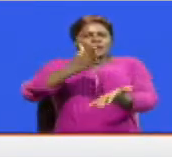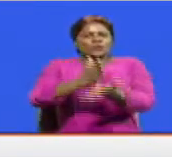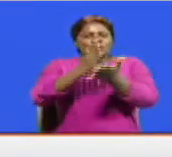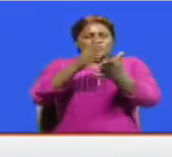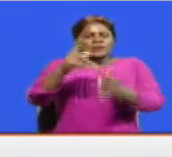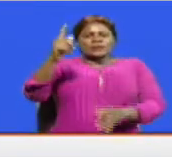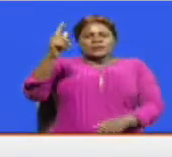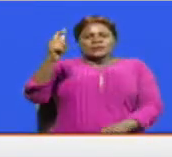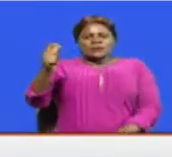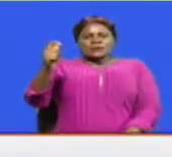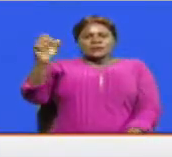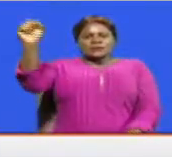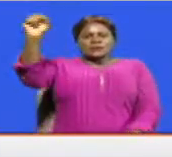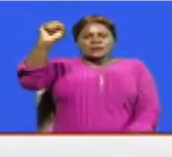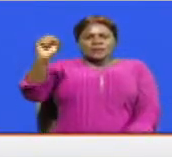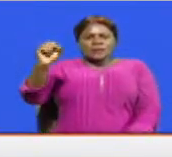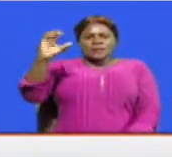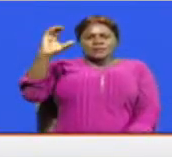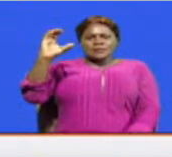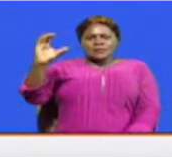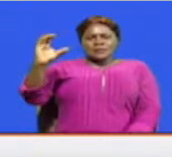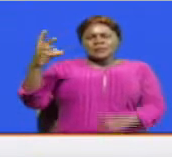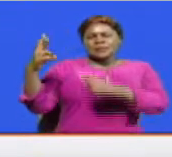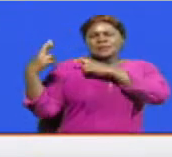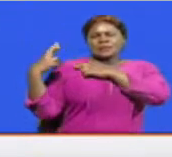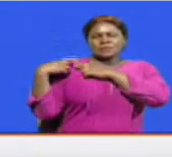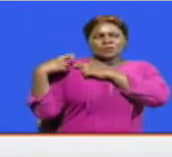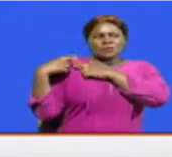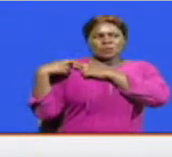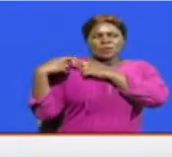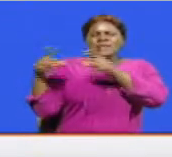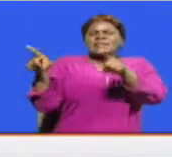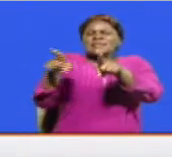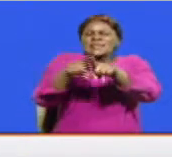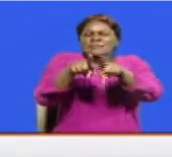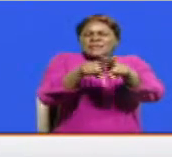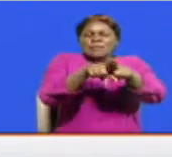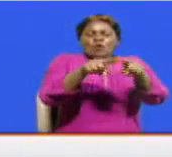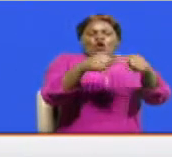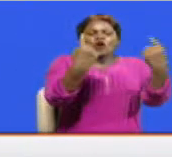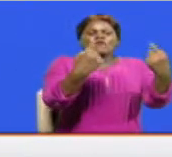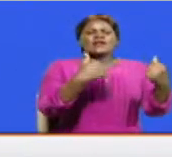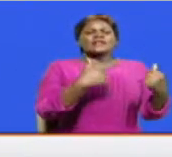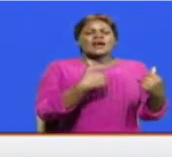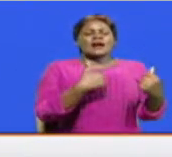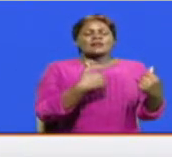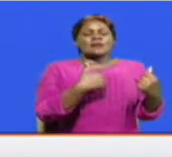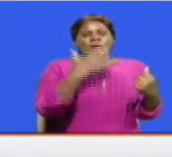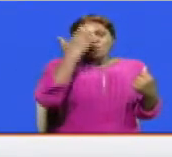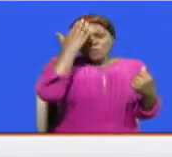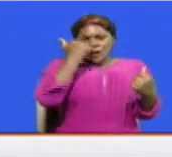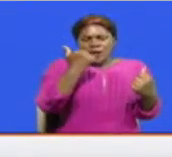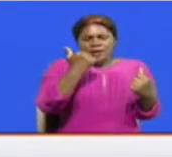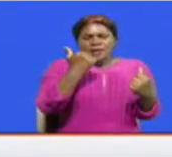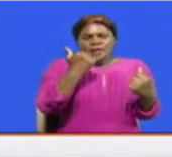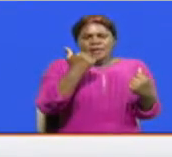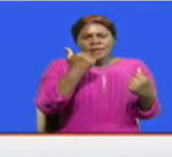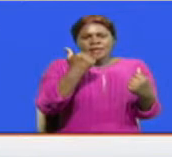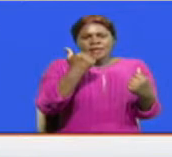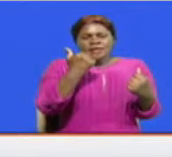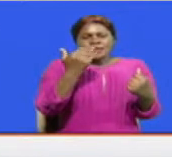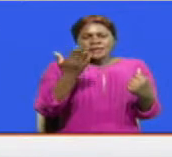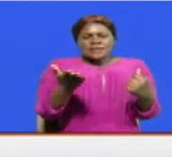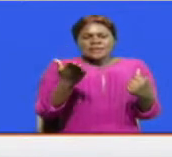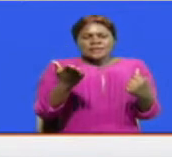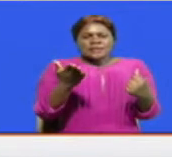of TSC in private schools also we see as a conflict, because essentially TSC is